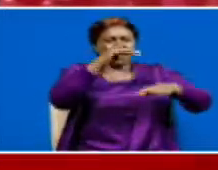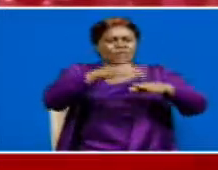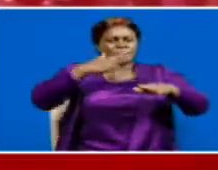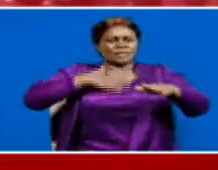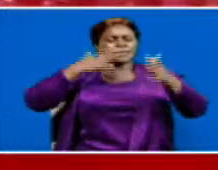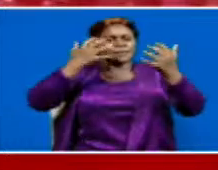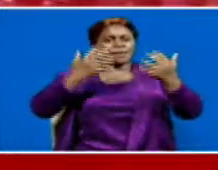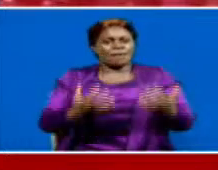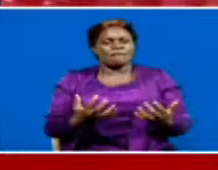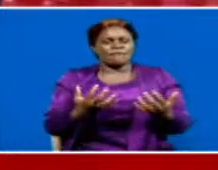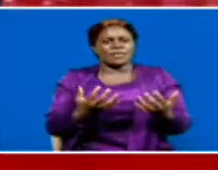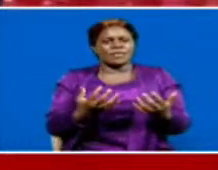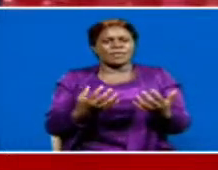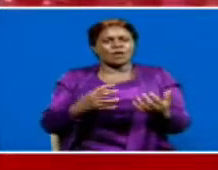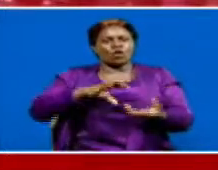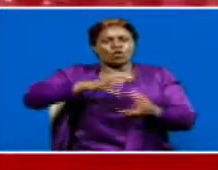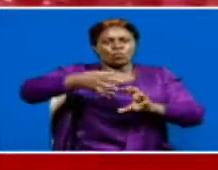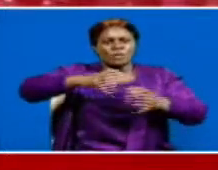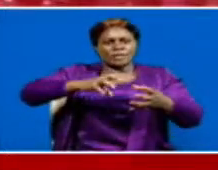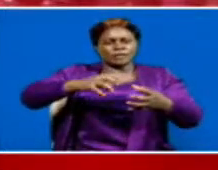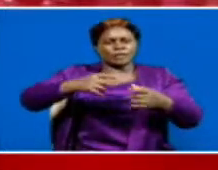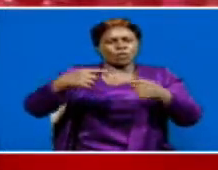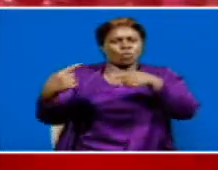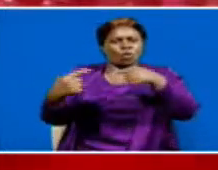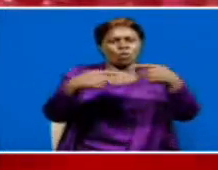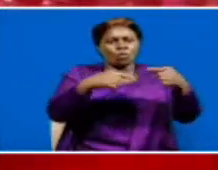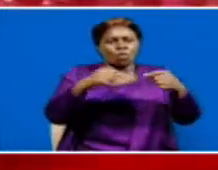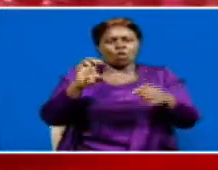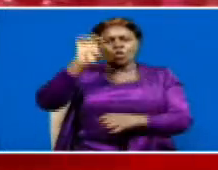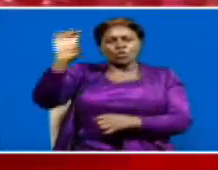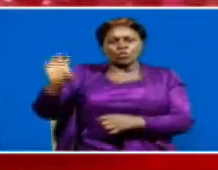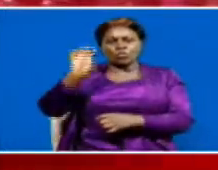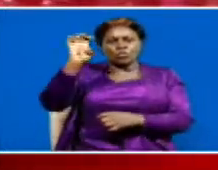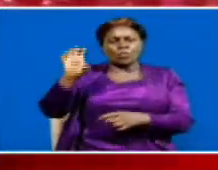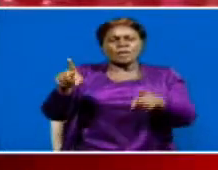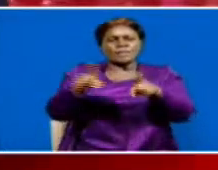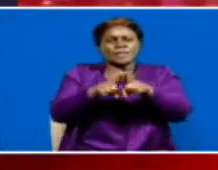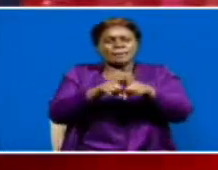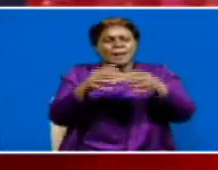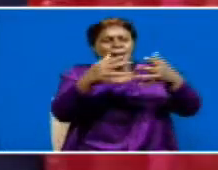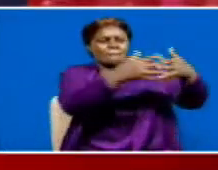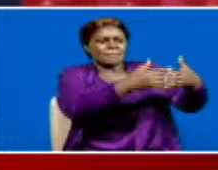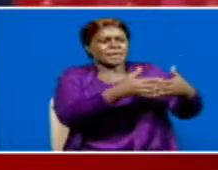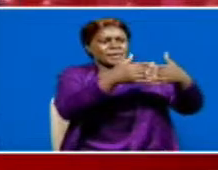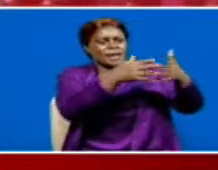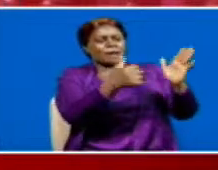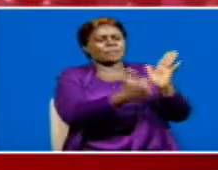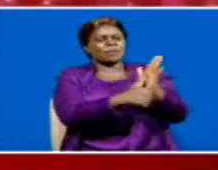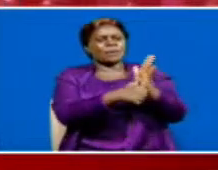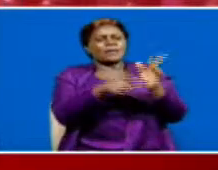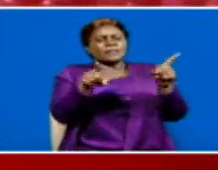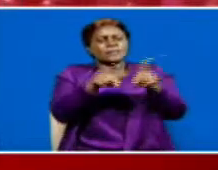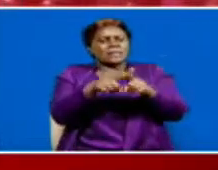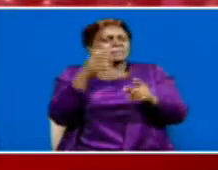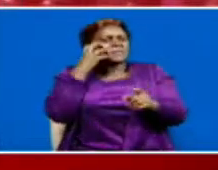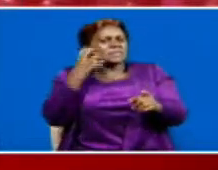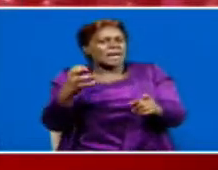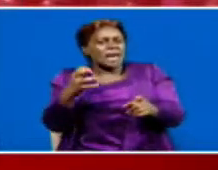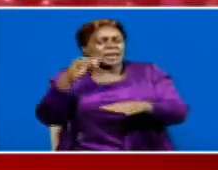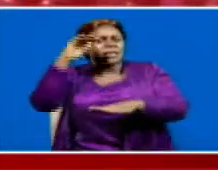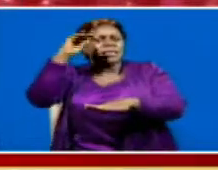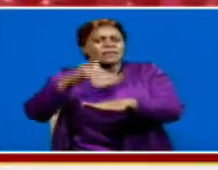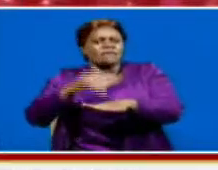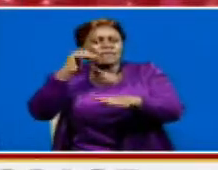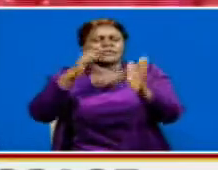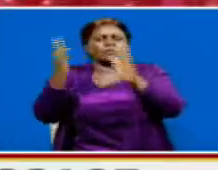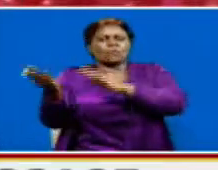us, compounded by the war in Europe, rising interest rates in America, and the unfortunate effects